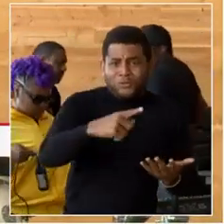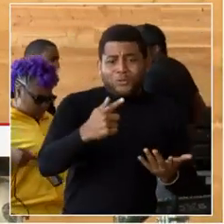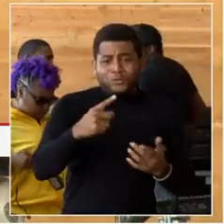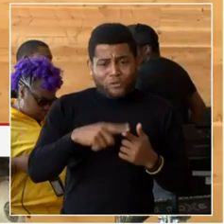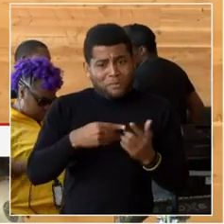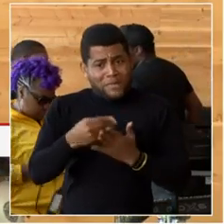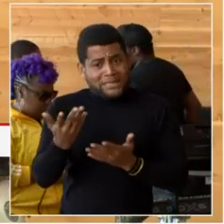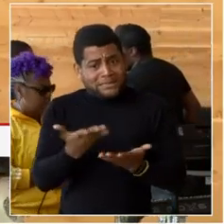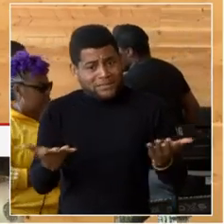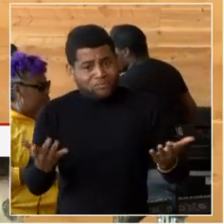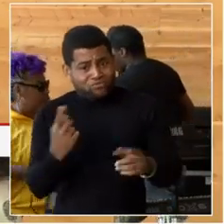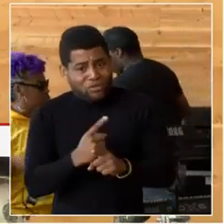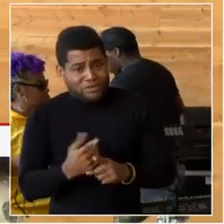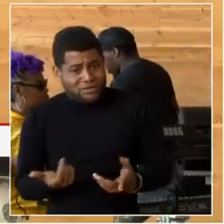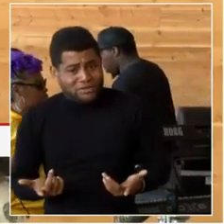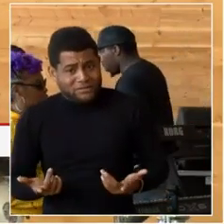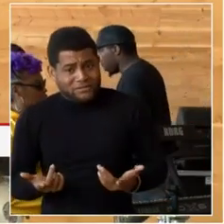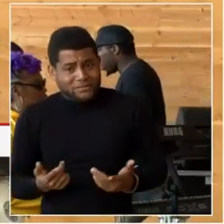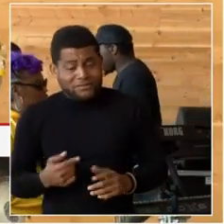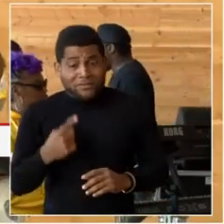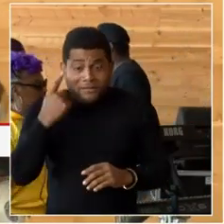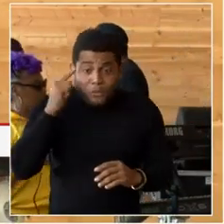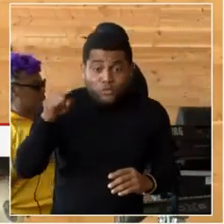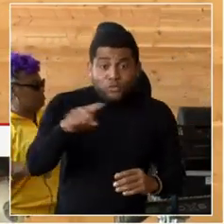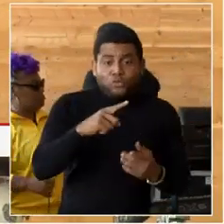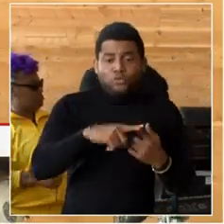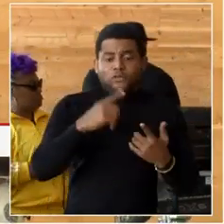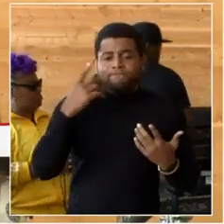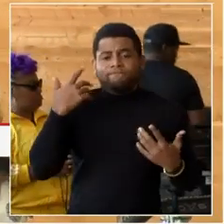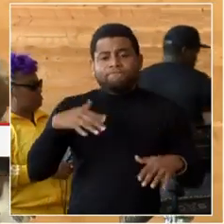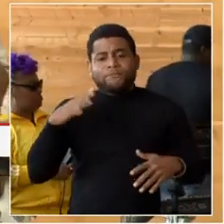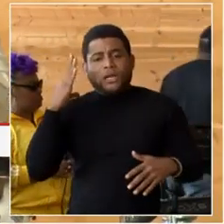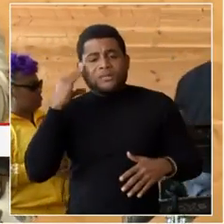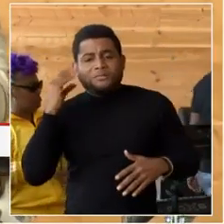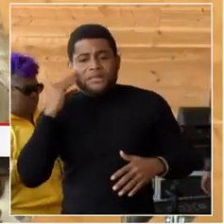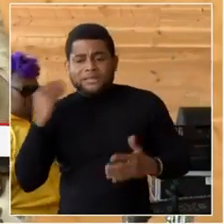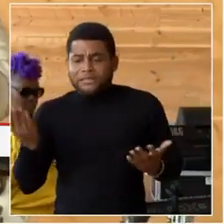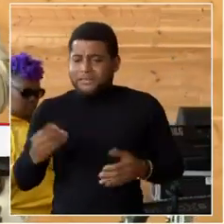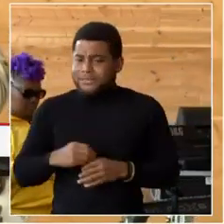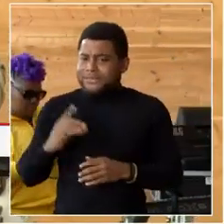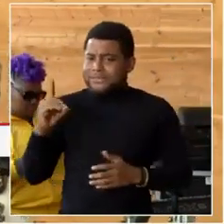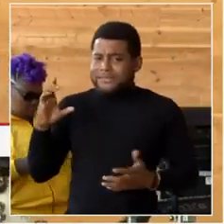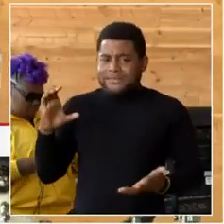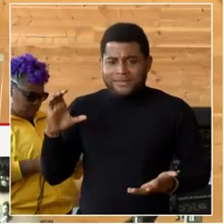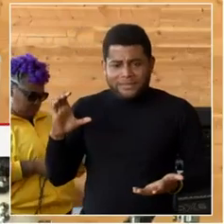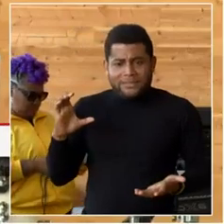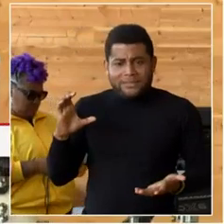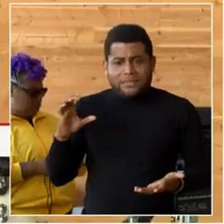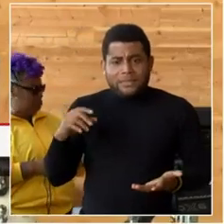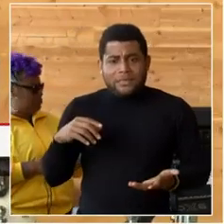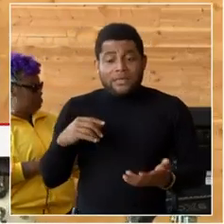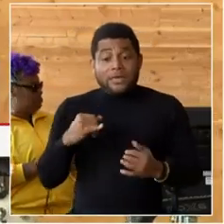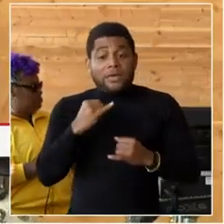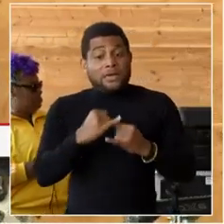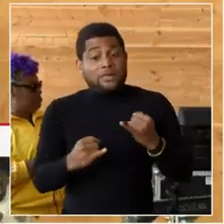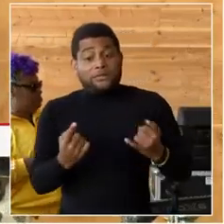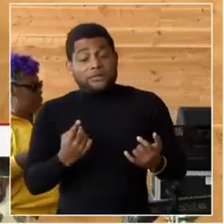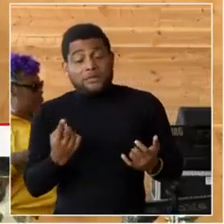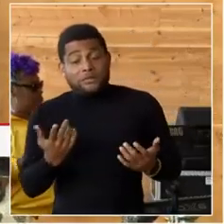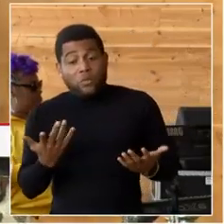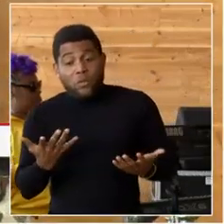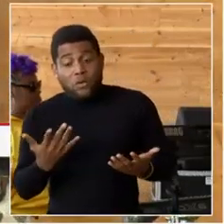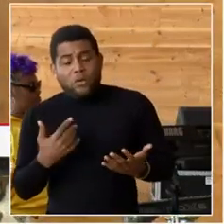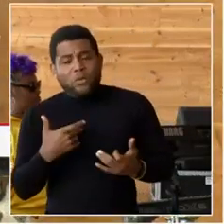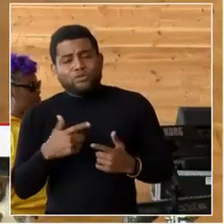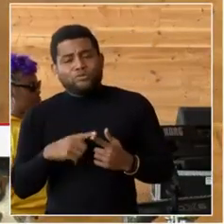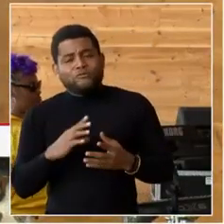right? Yeah, for you to experience DC. The last thing I really want to say very quickly is that